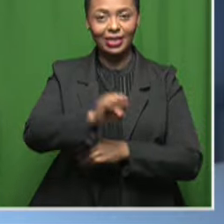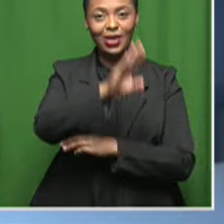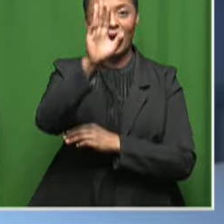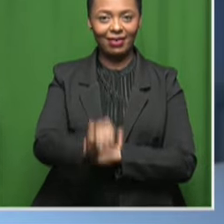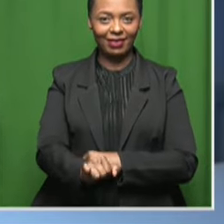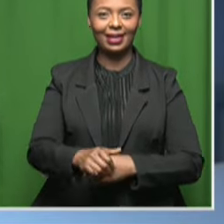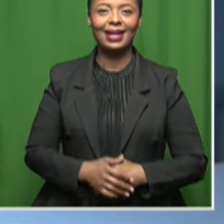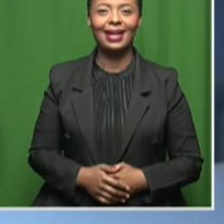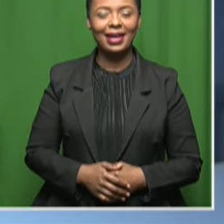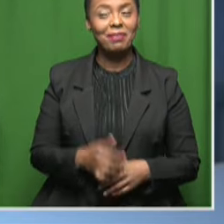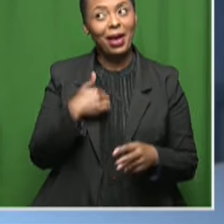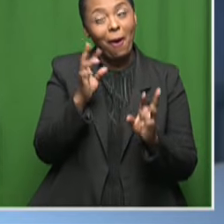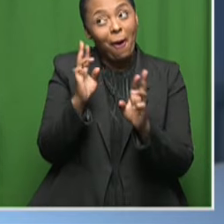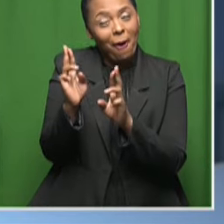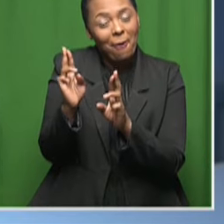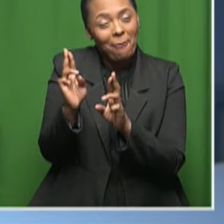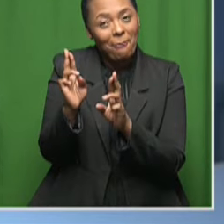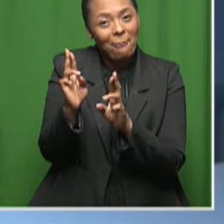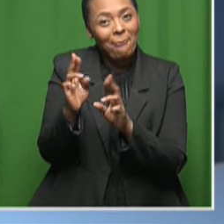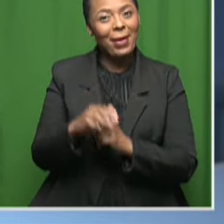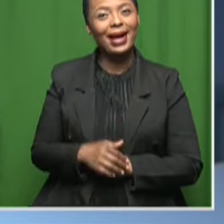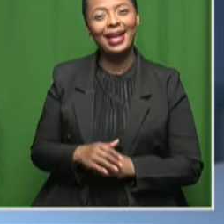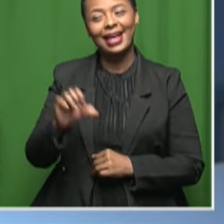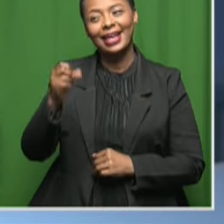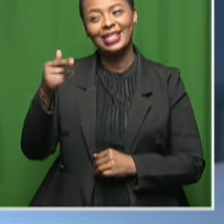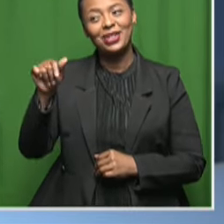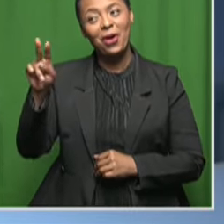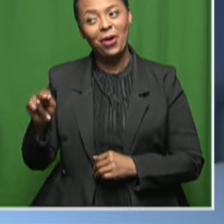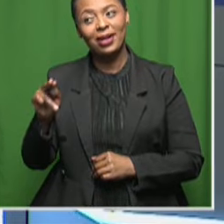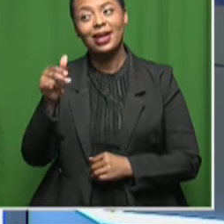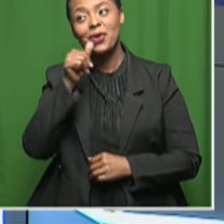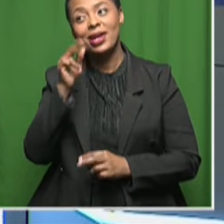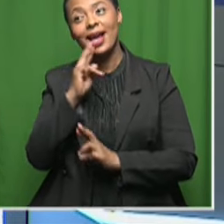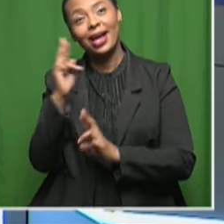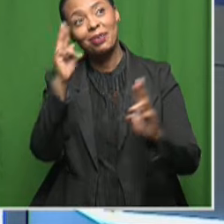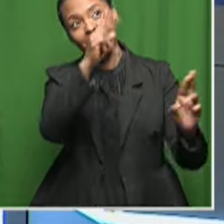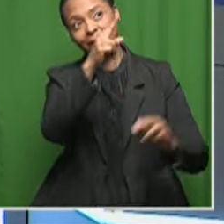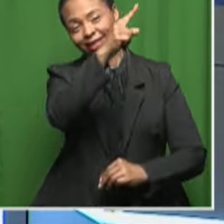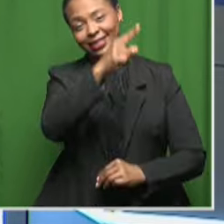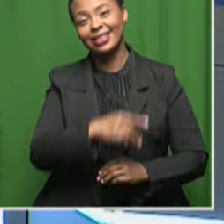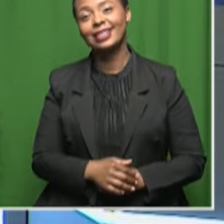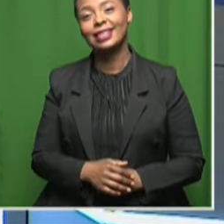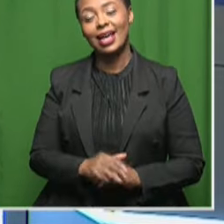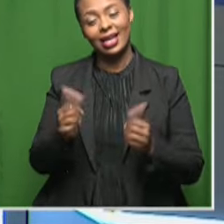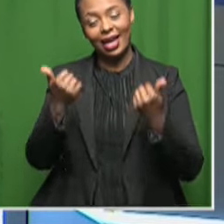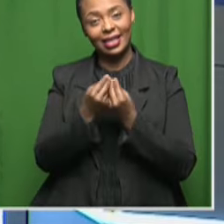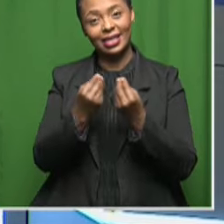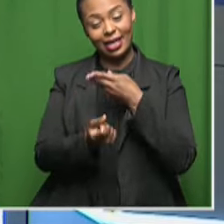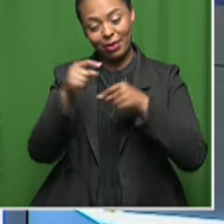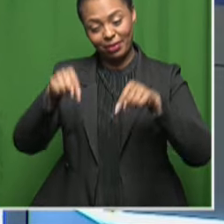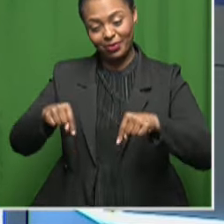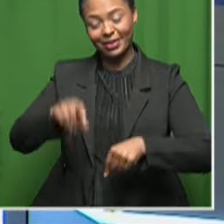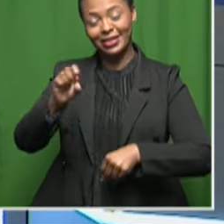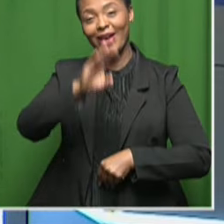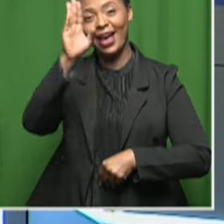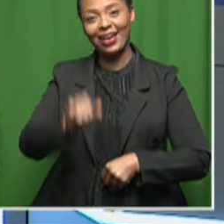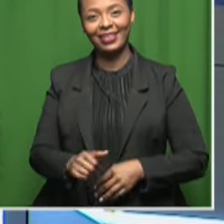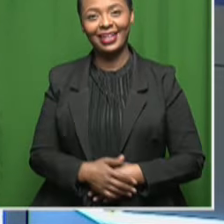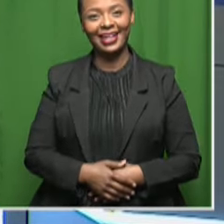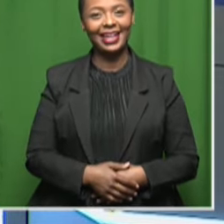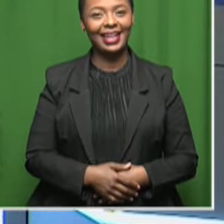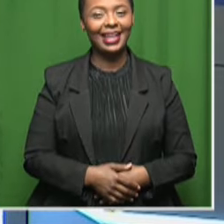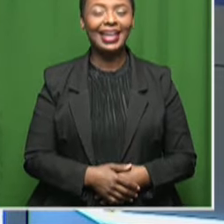I hope, Sherwin, when you go back to New York, you will report that there's great things happening in South Africa. I'll tell the viewers